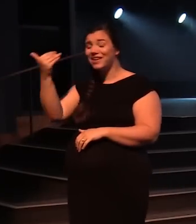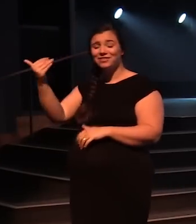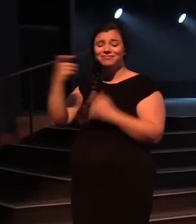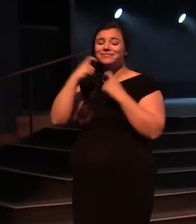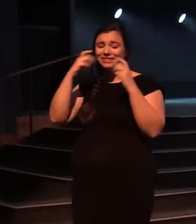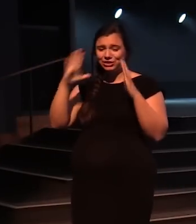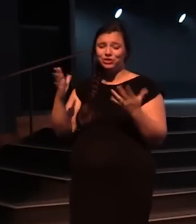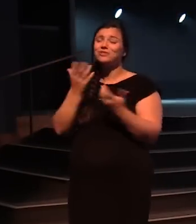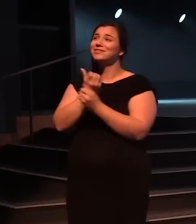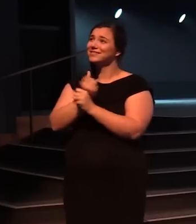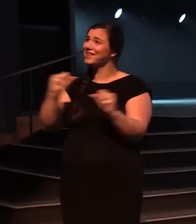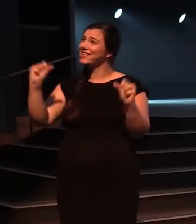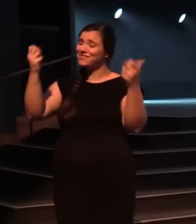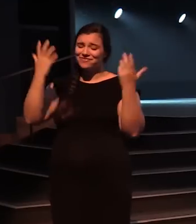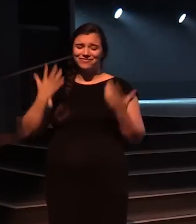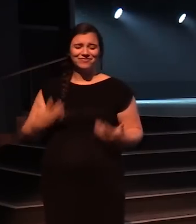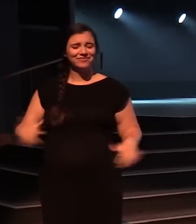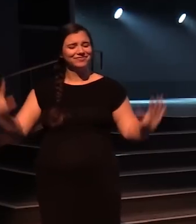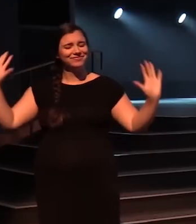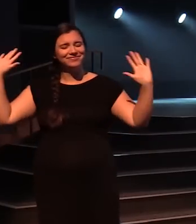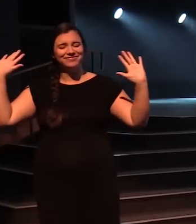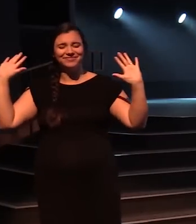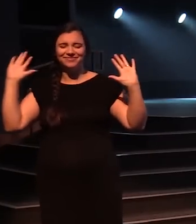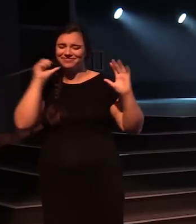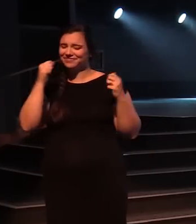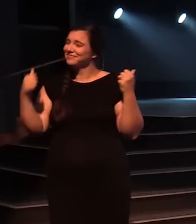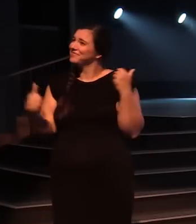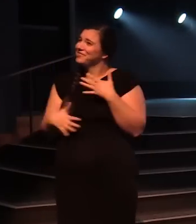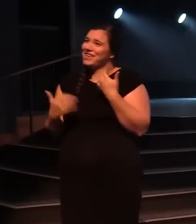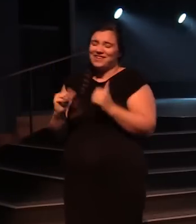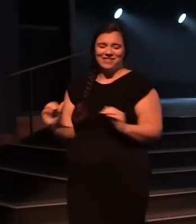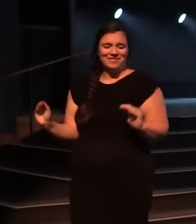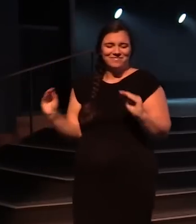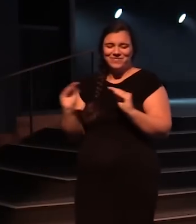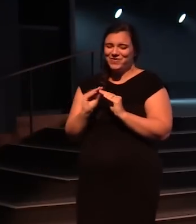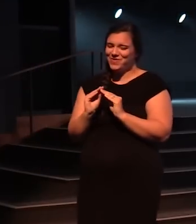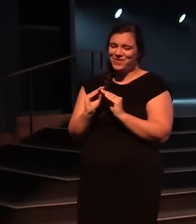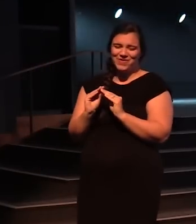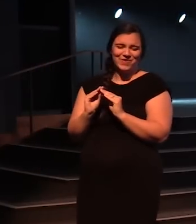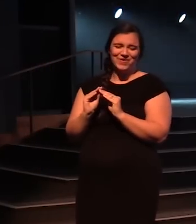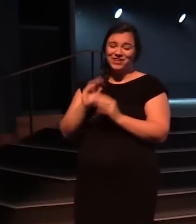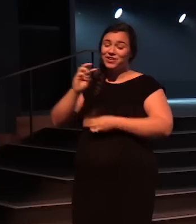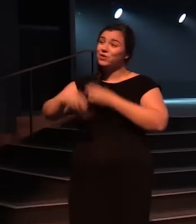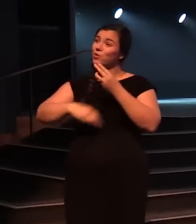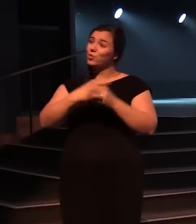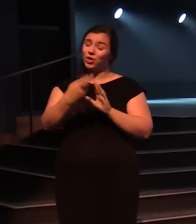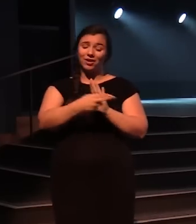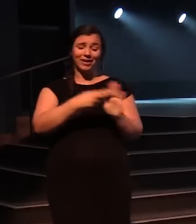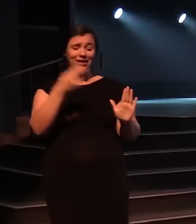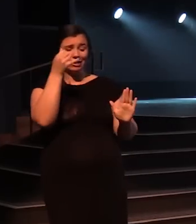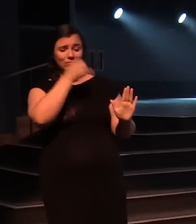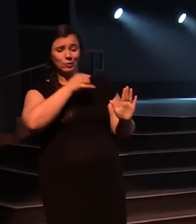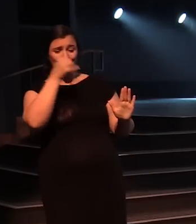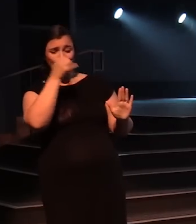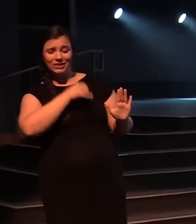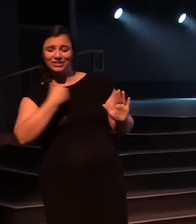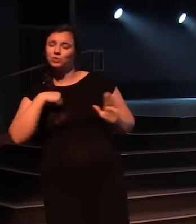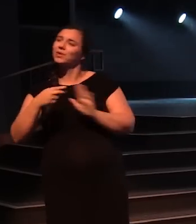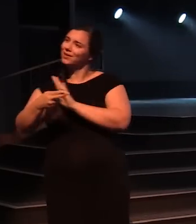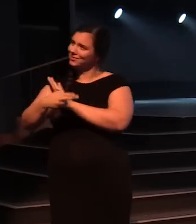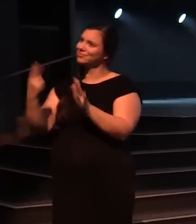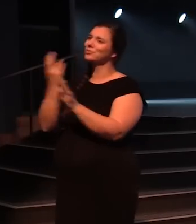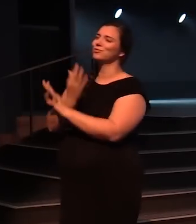sinner saved. No, I'm not afraid anymore. What the world calls foolish, you